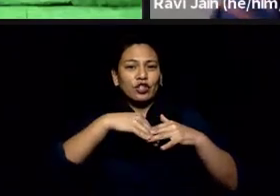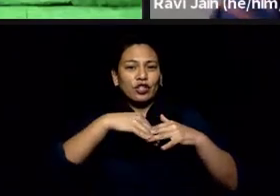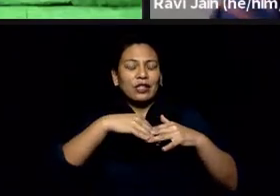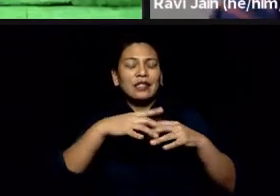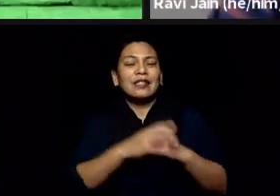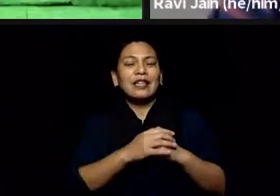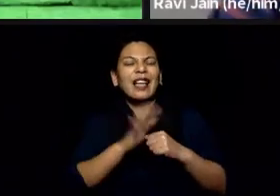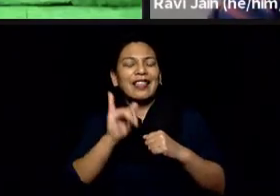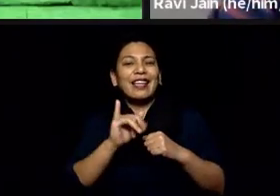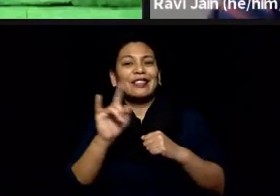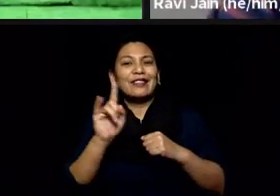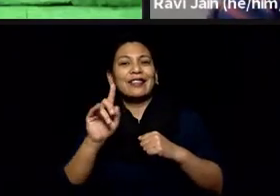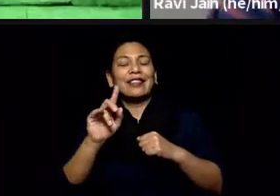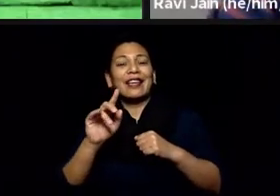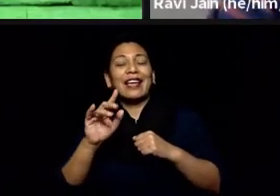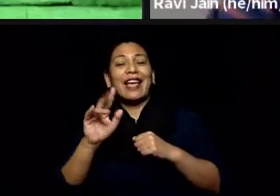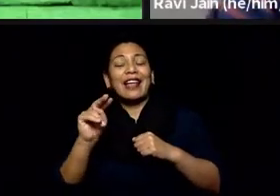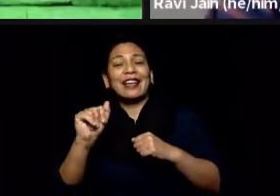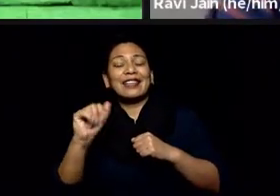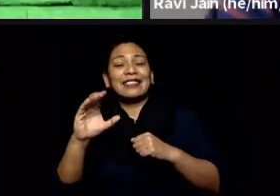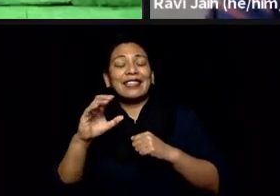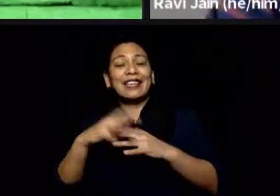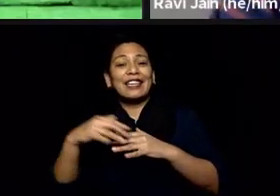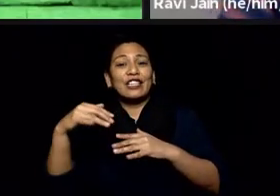conversation came the NAC's Indigenous,